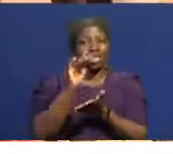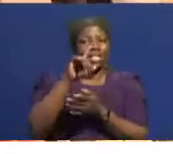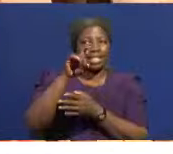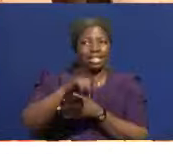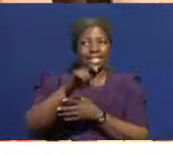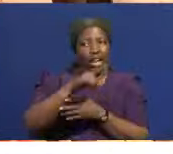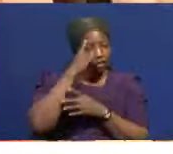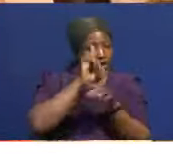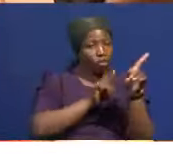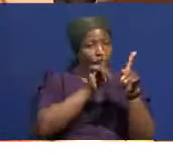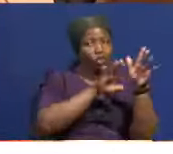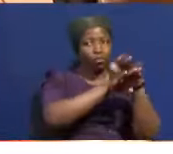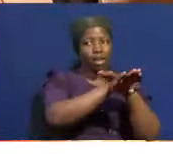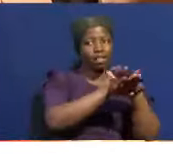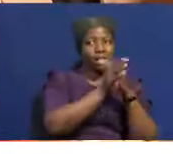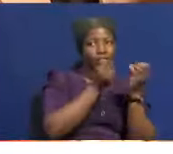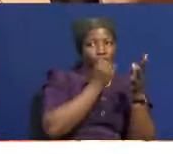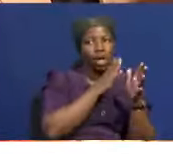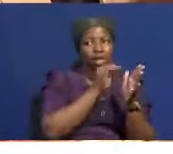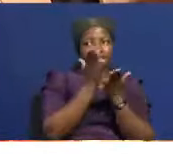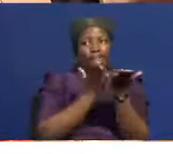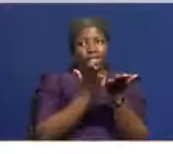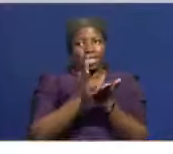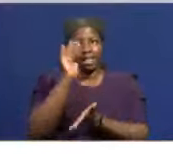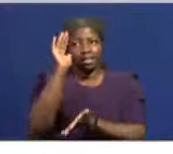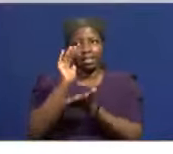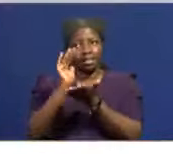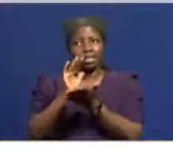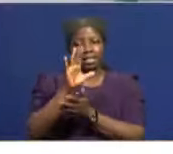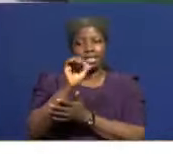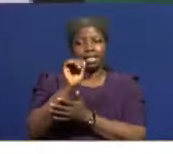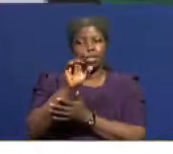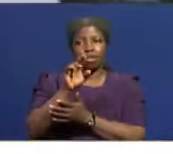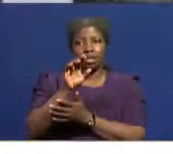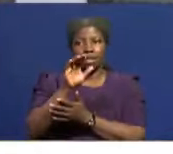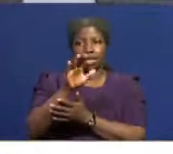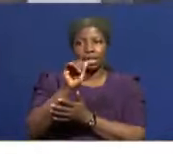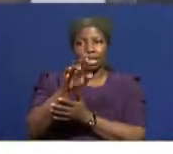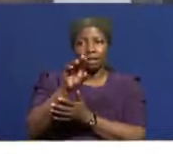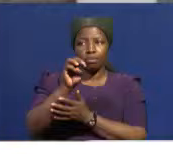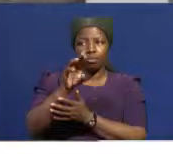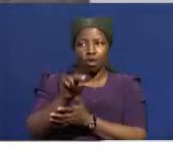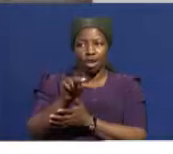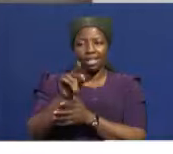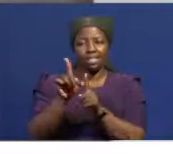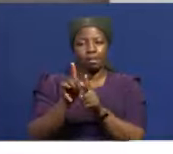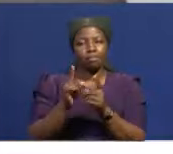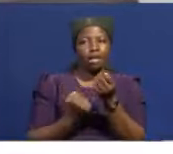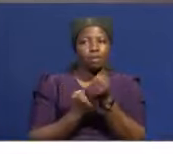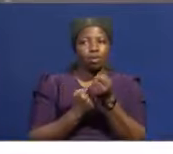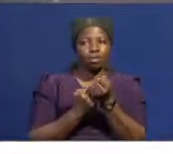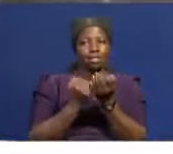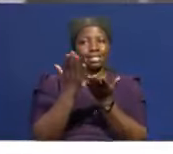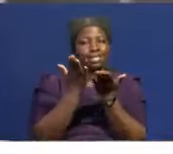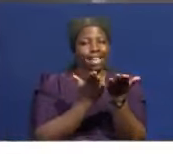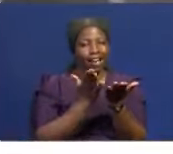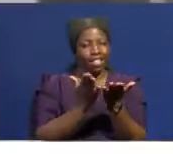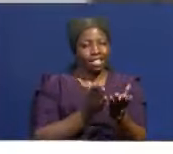access information and services, minimizing the carbon emissions footprint, and facilitating service delivery.